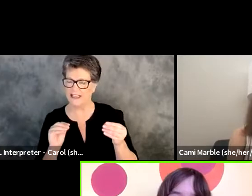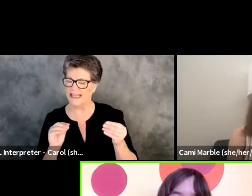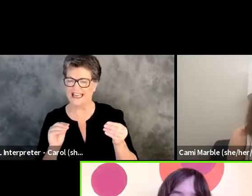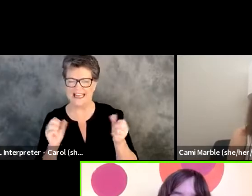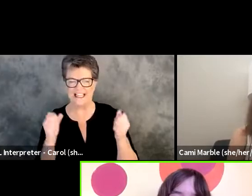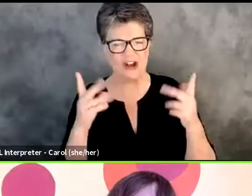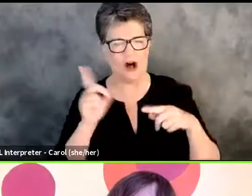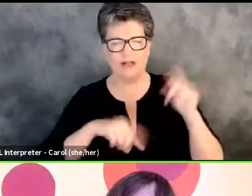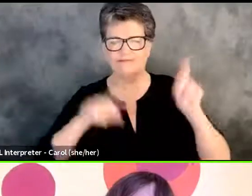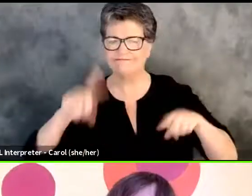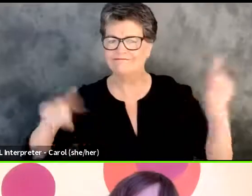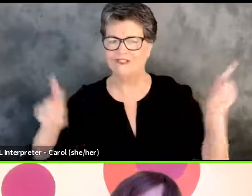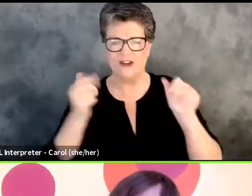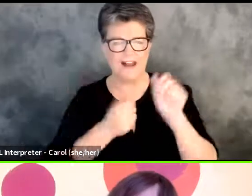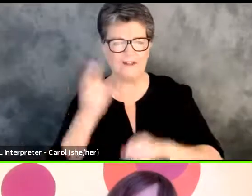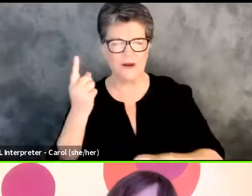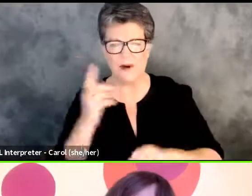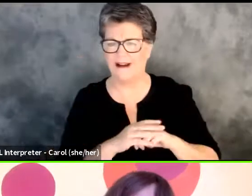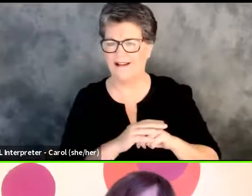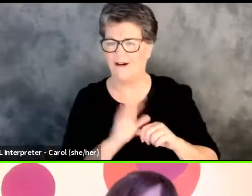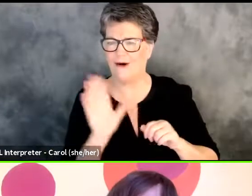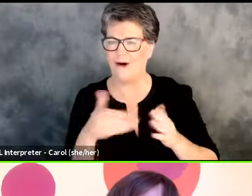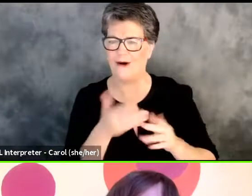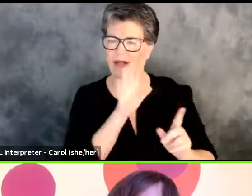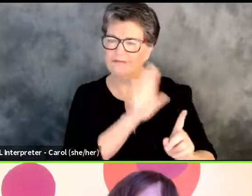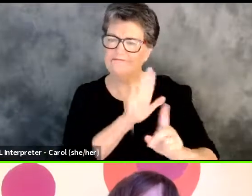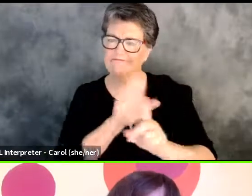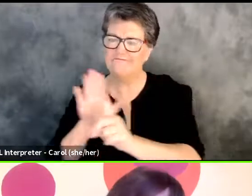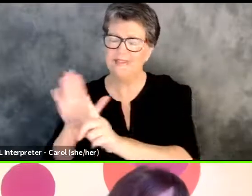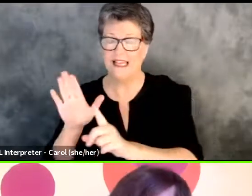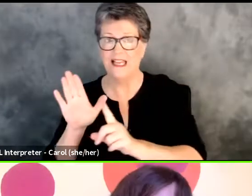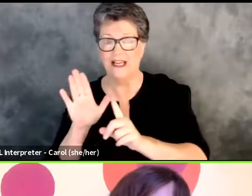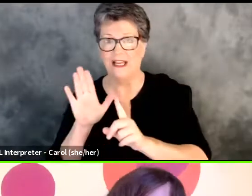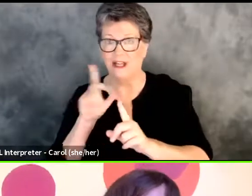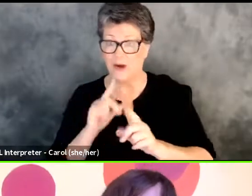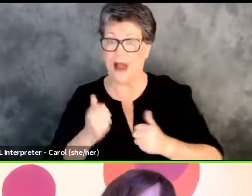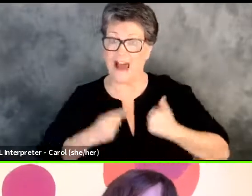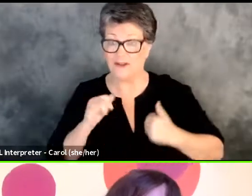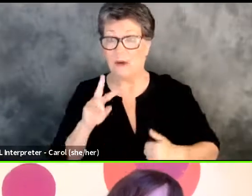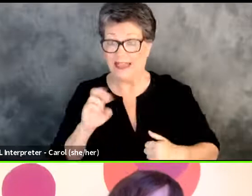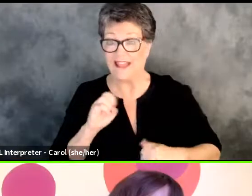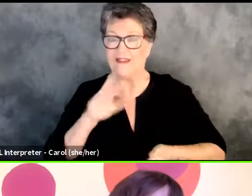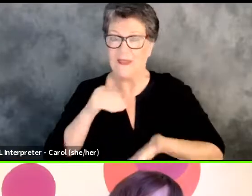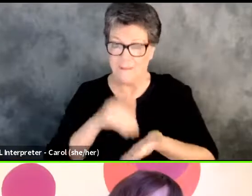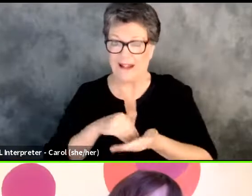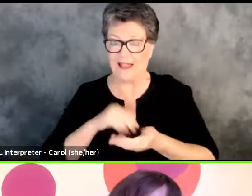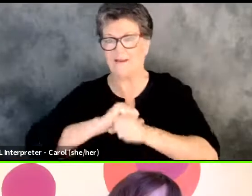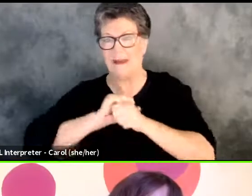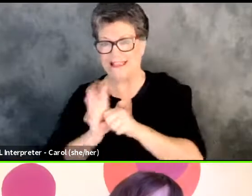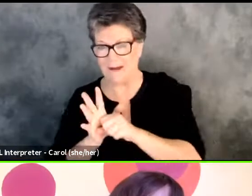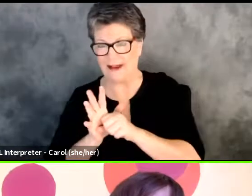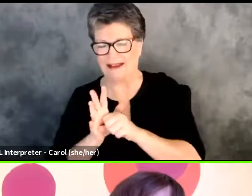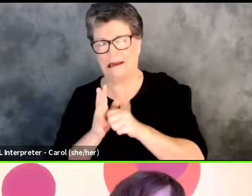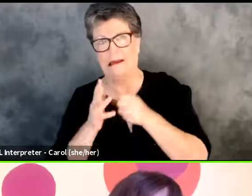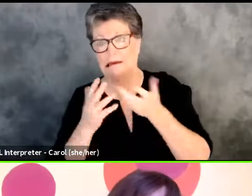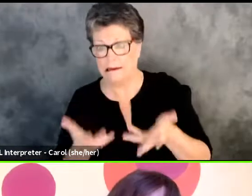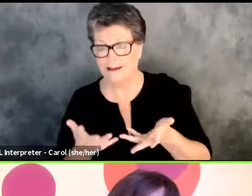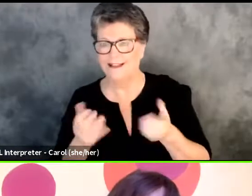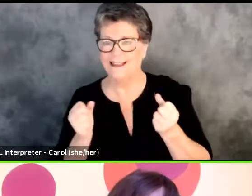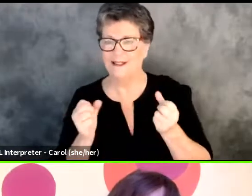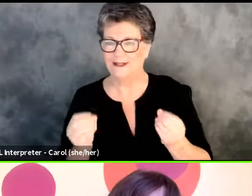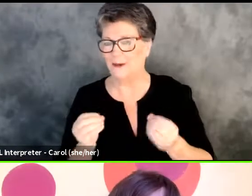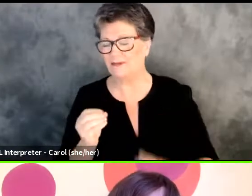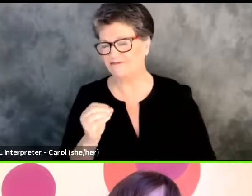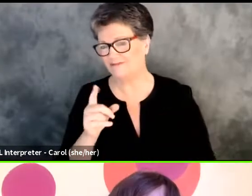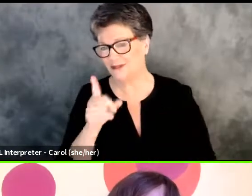everyone. Like it's very, I don't know, you have to live during the middle of a global pandemic too. So that was a